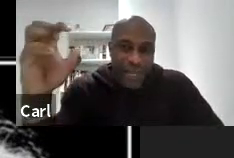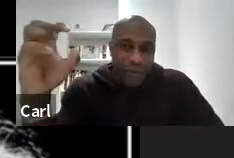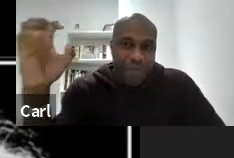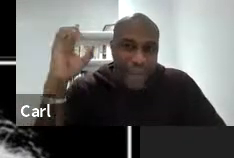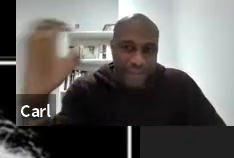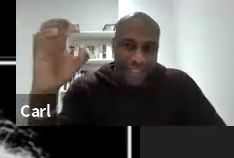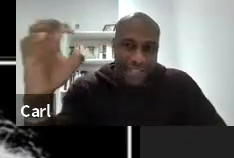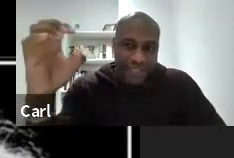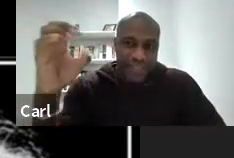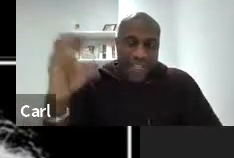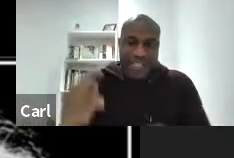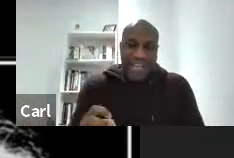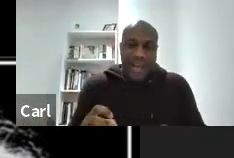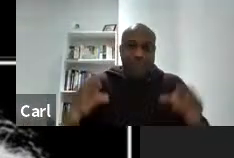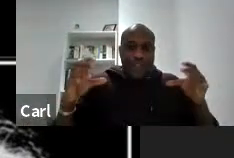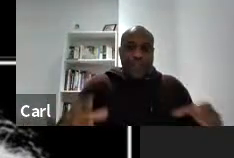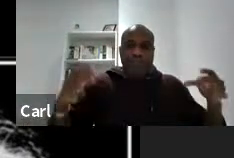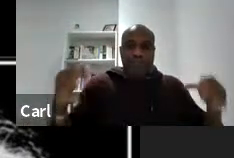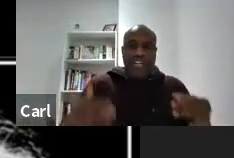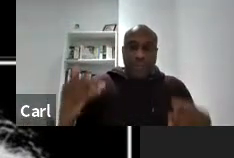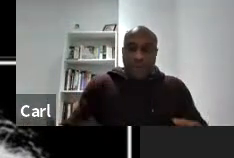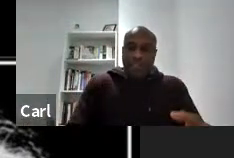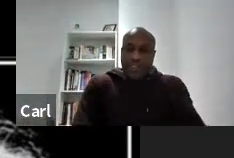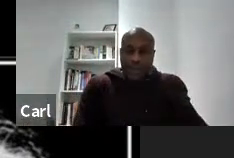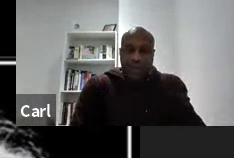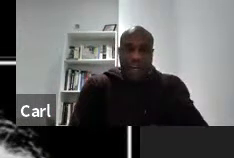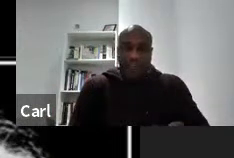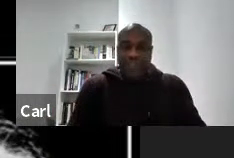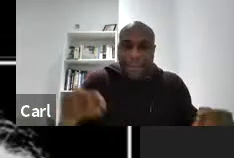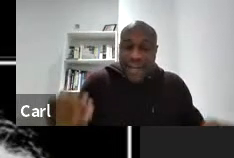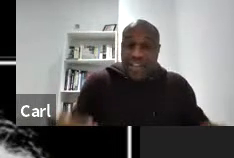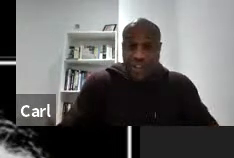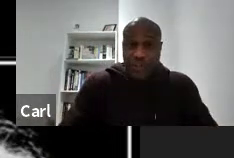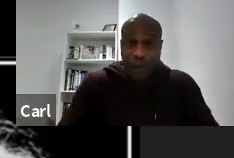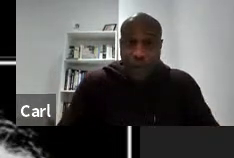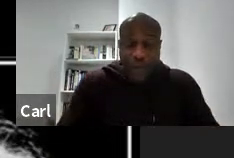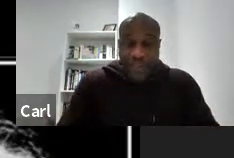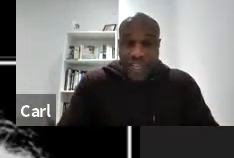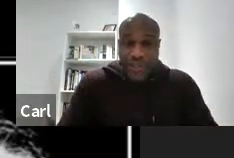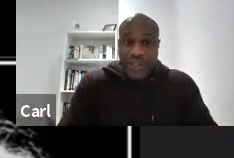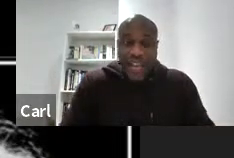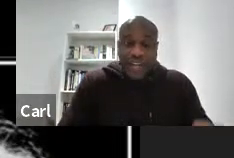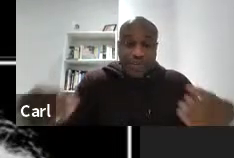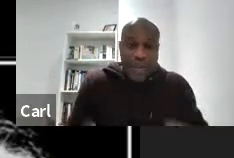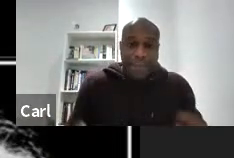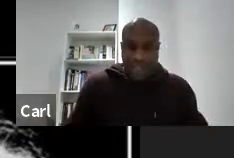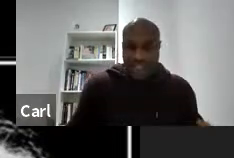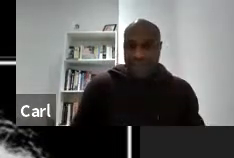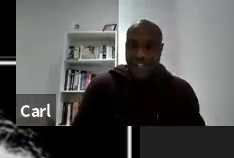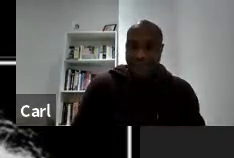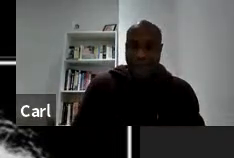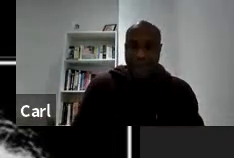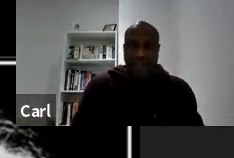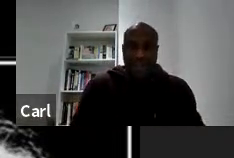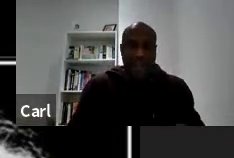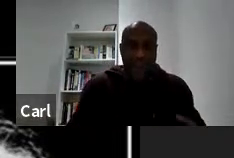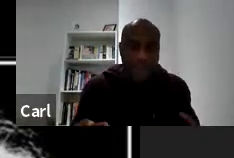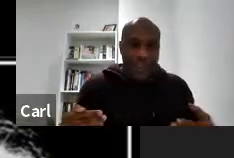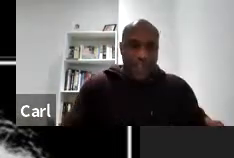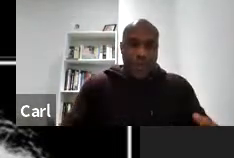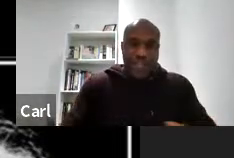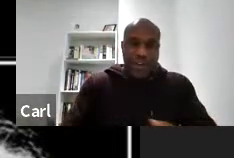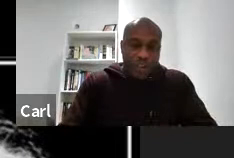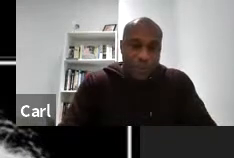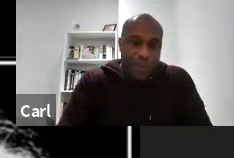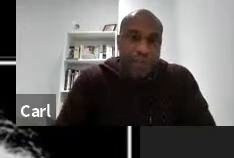the value of pivoting is that you really want to strive to make sure that you're getting great positive feedback to